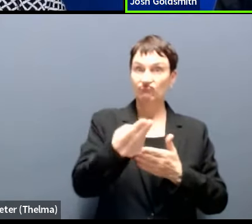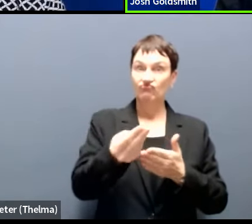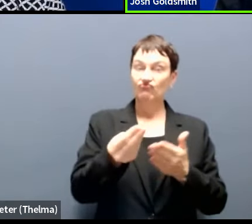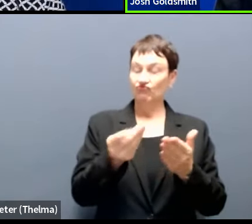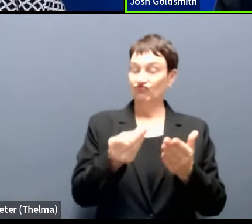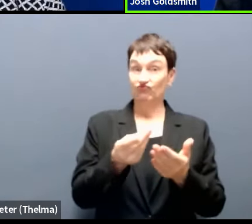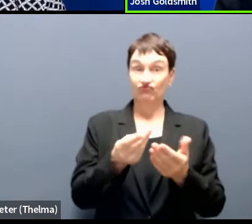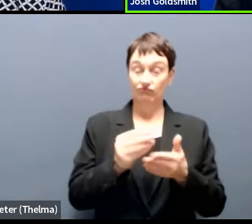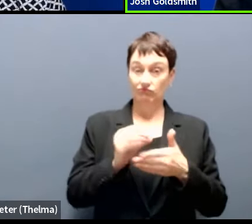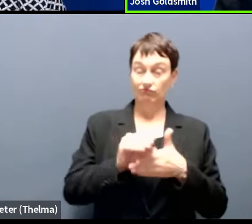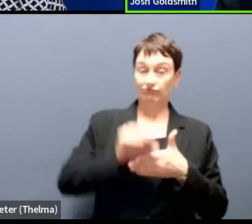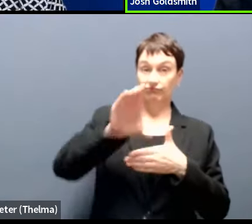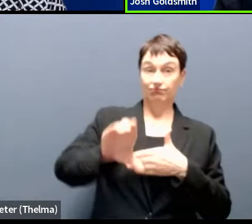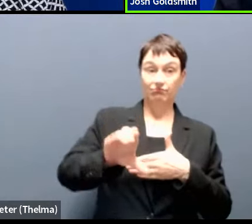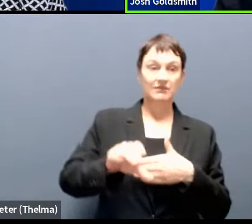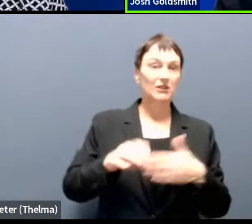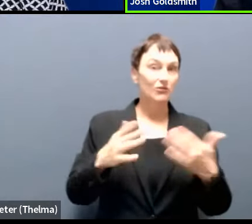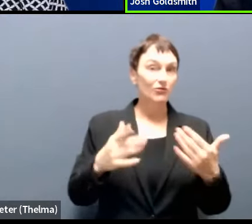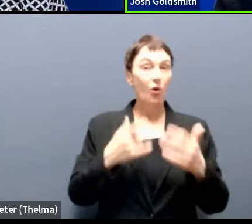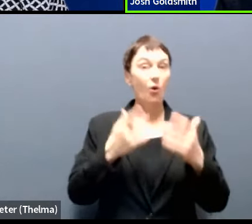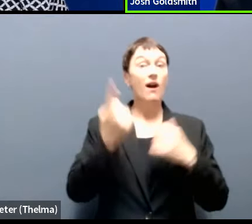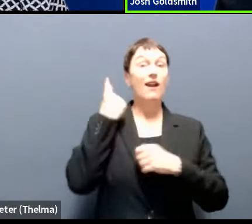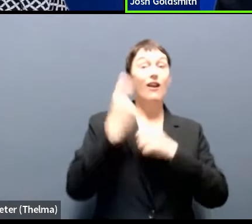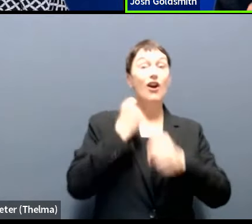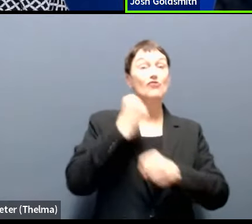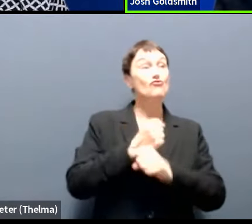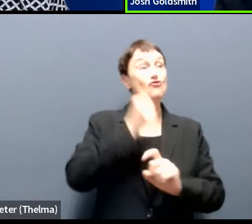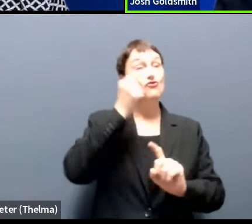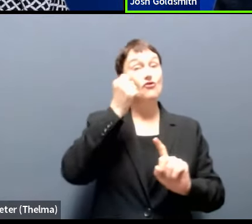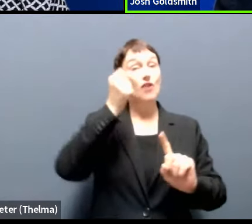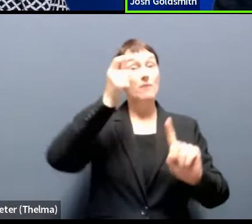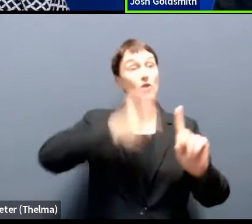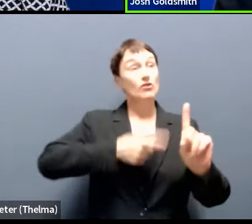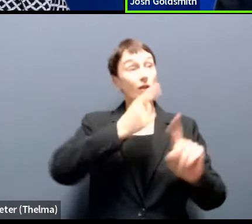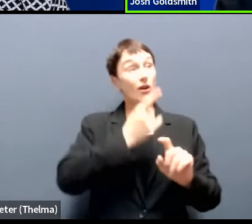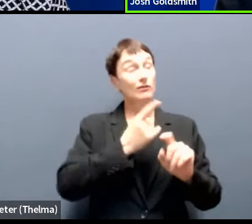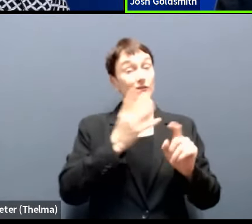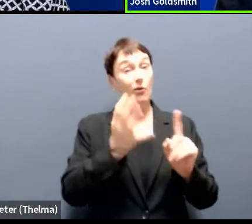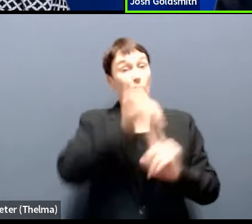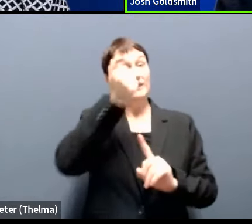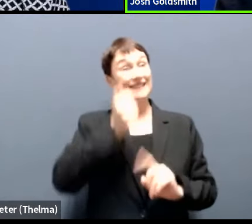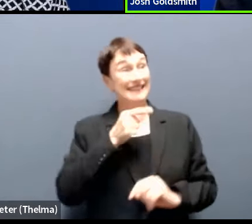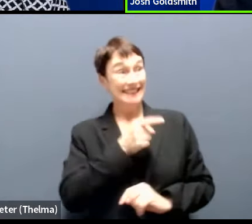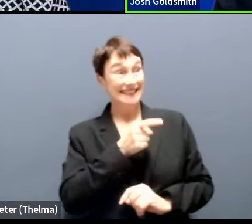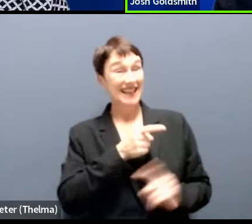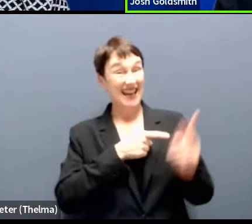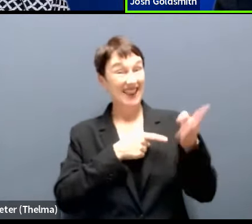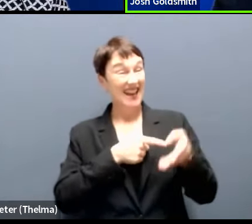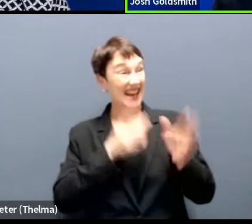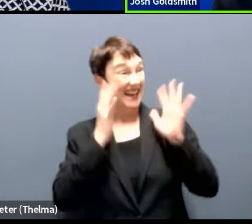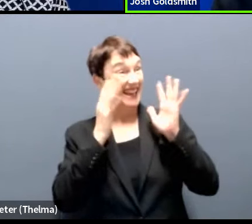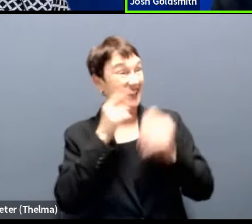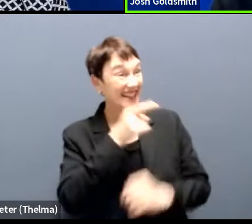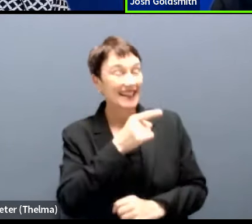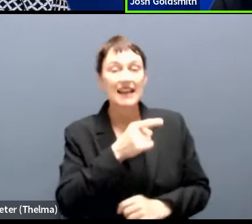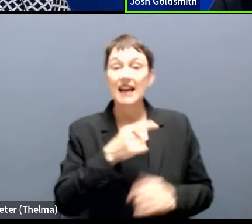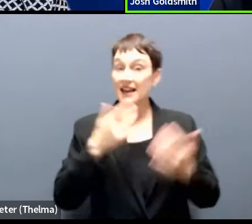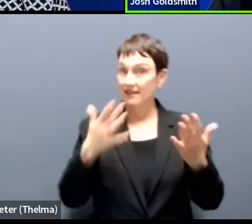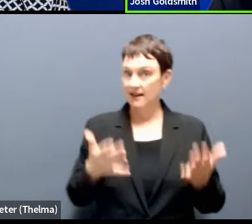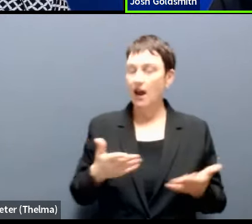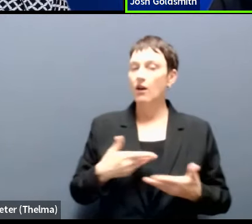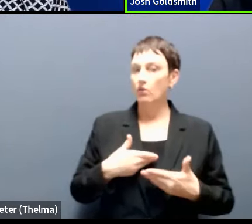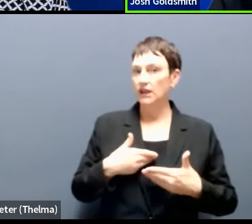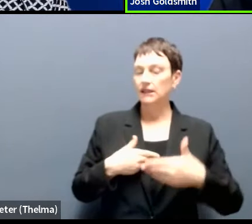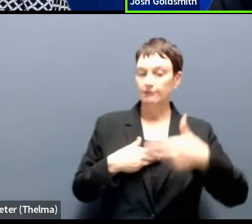for the last 12 months. And so these 3 prizes, again, will go to people who are